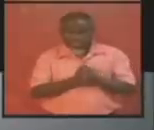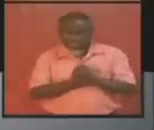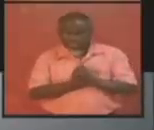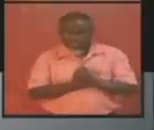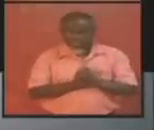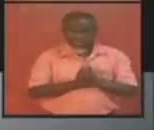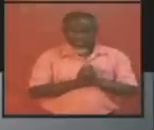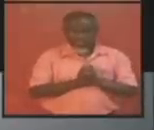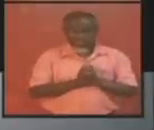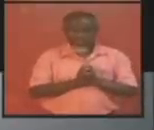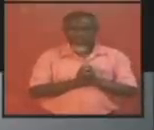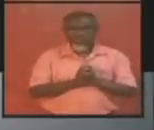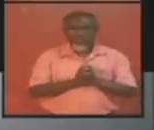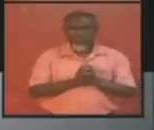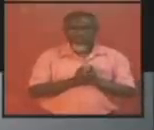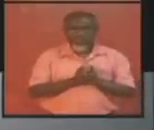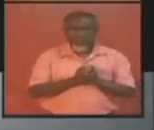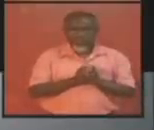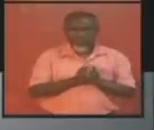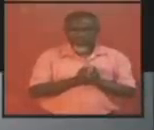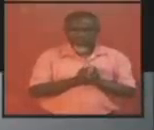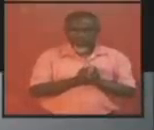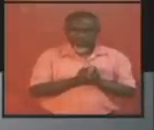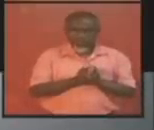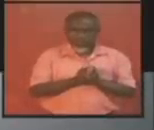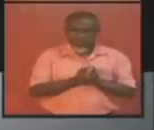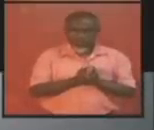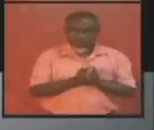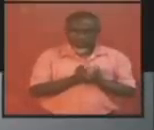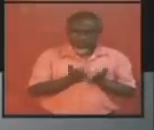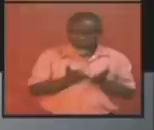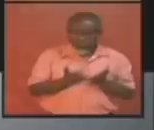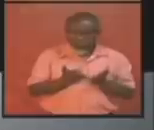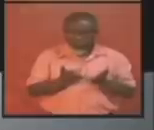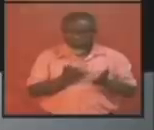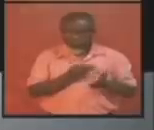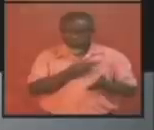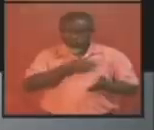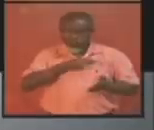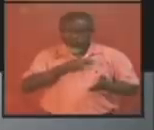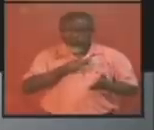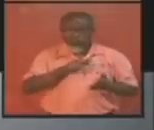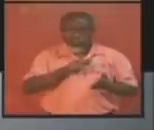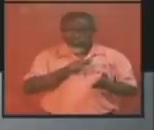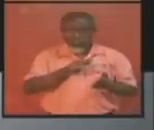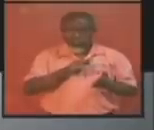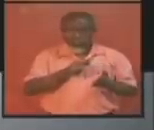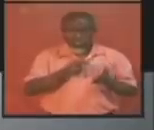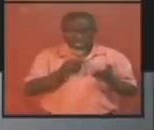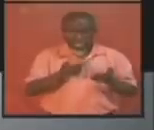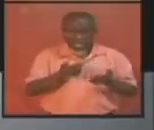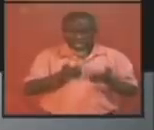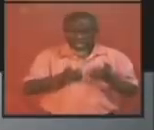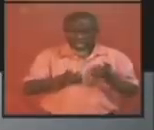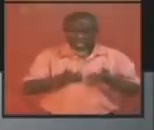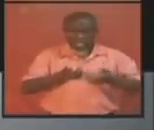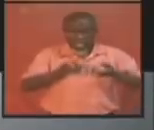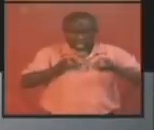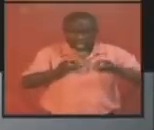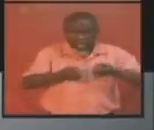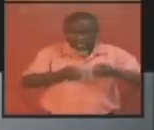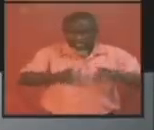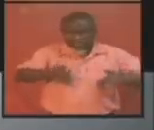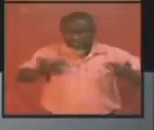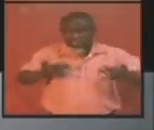lot of religious services, a lot of religious occasions are coming up, and they're wondering if it can be held